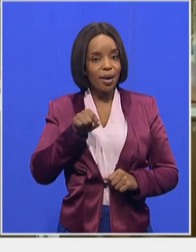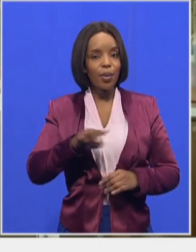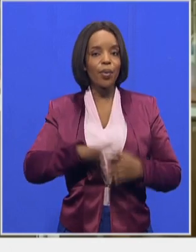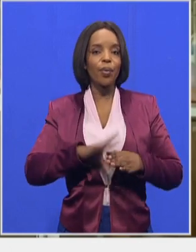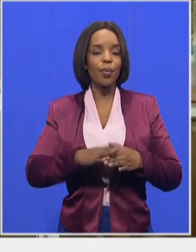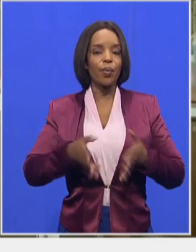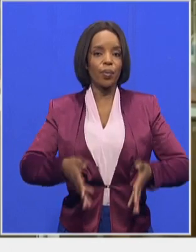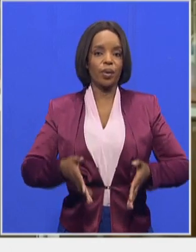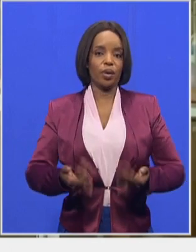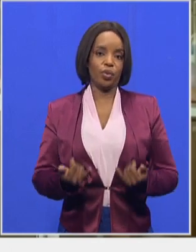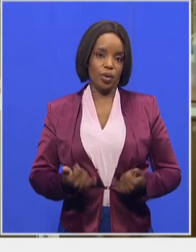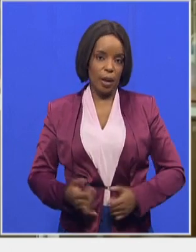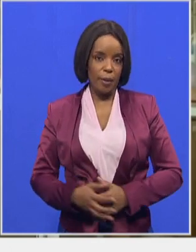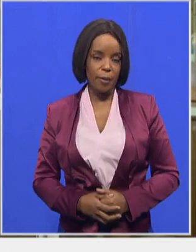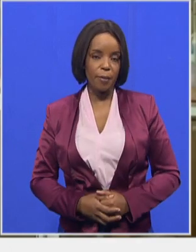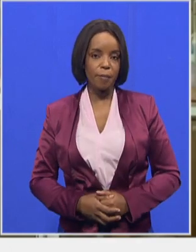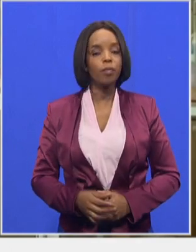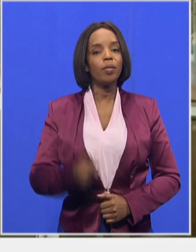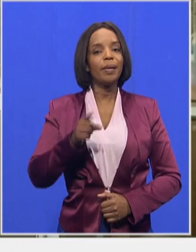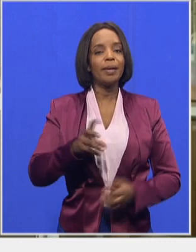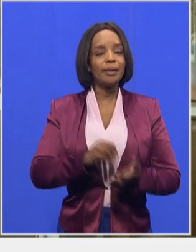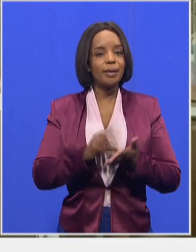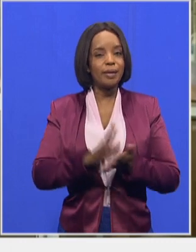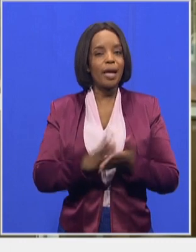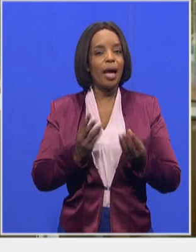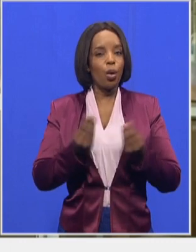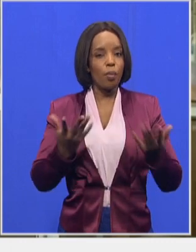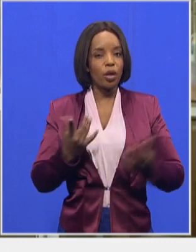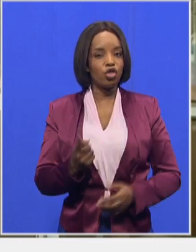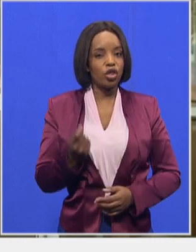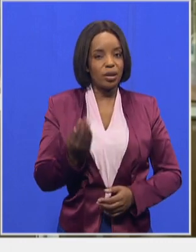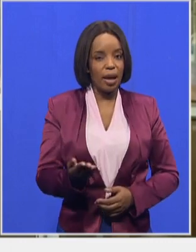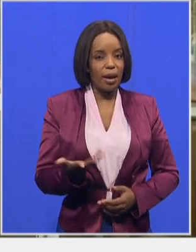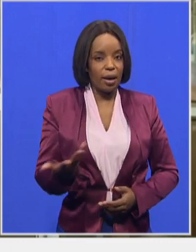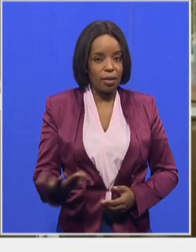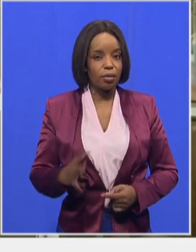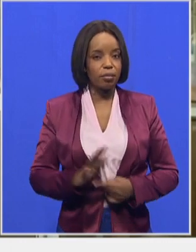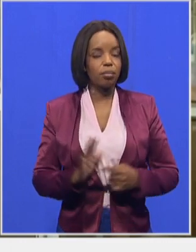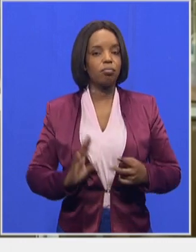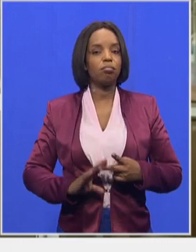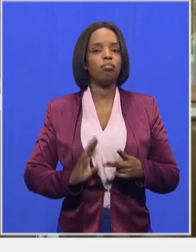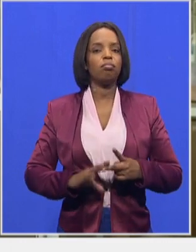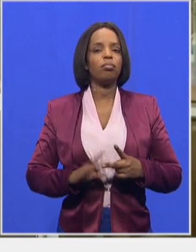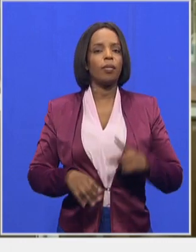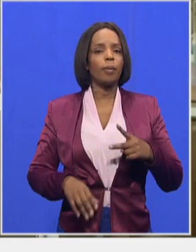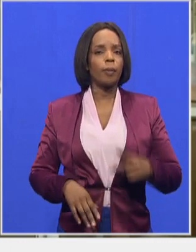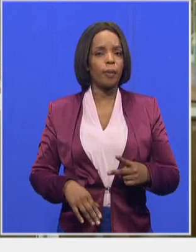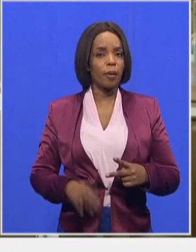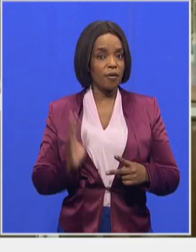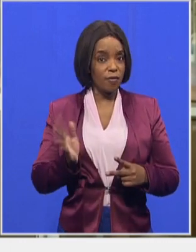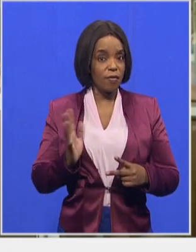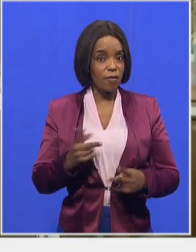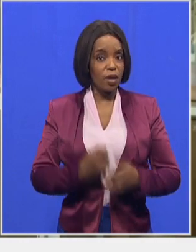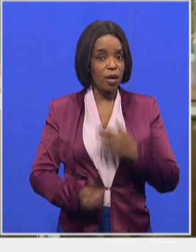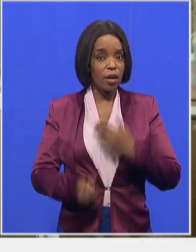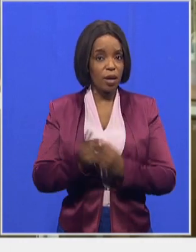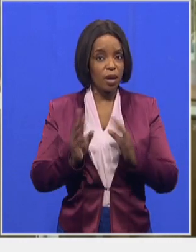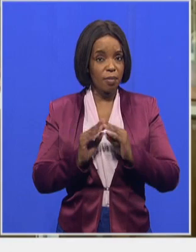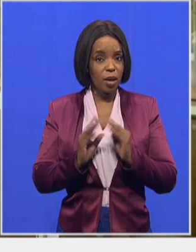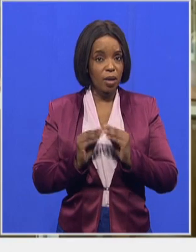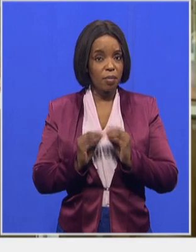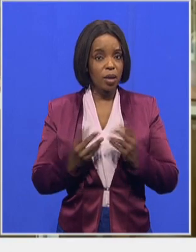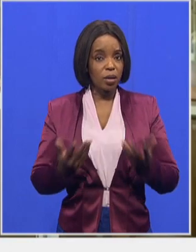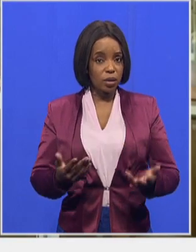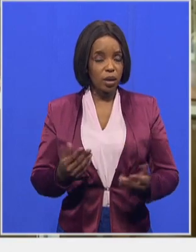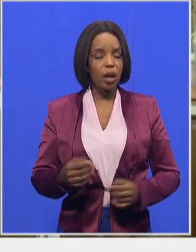today. That details how much the tender cost, and also, in fact, was there ever a meeting that took place by